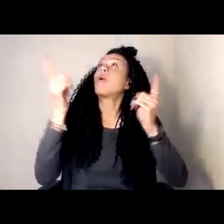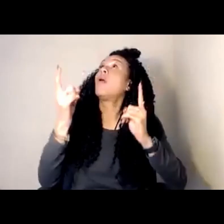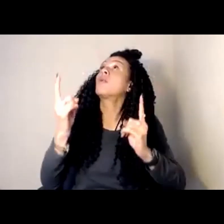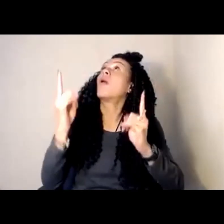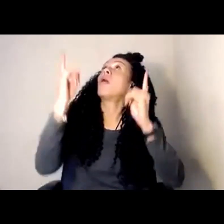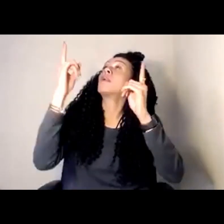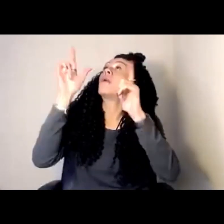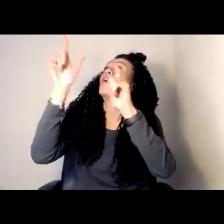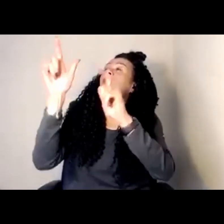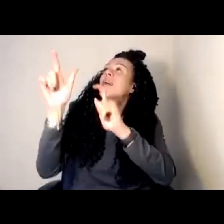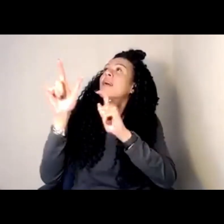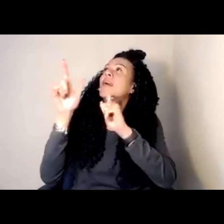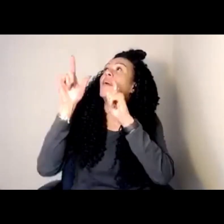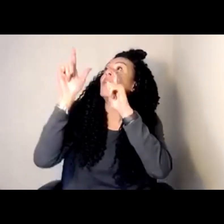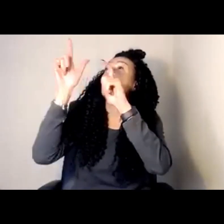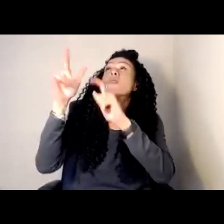thou.